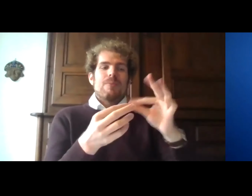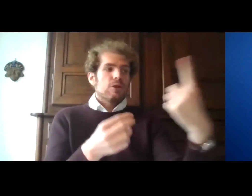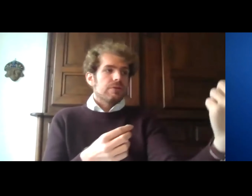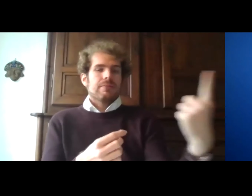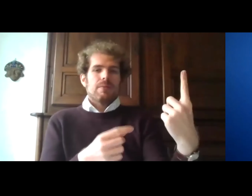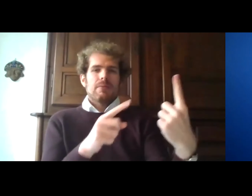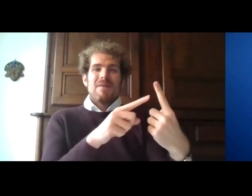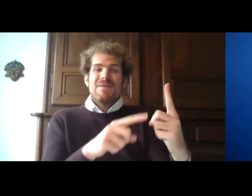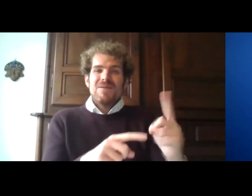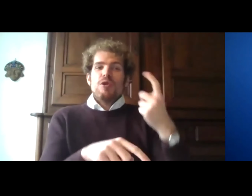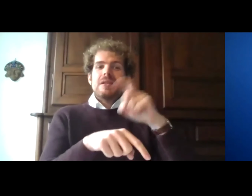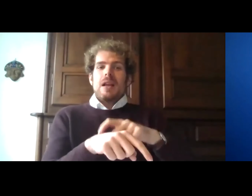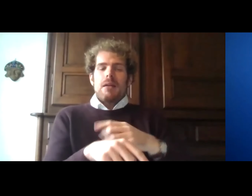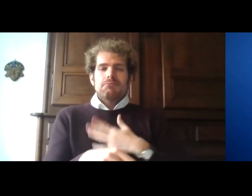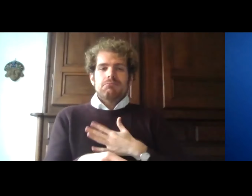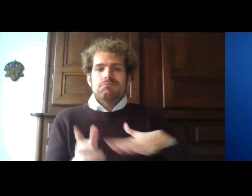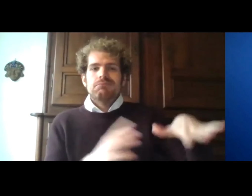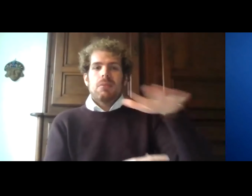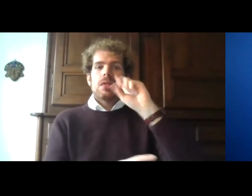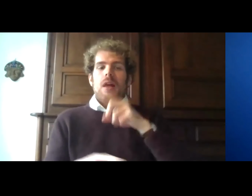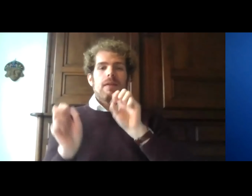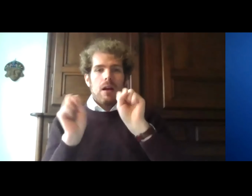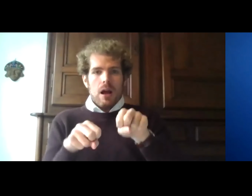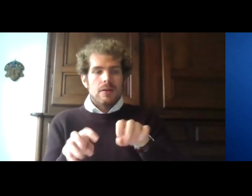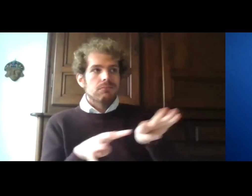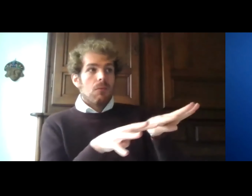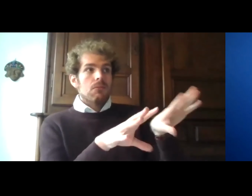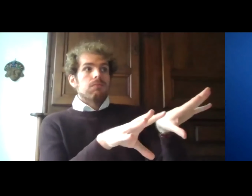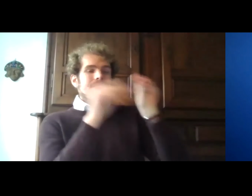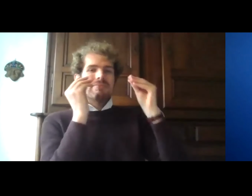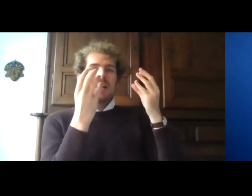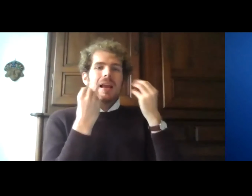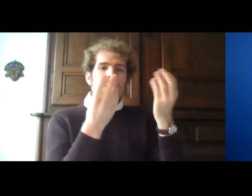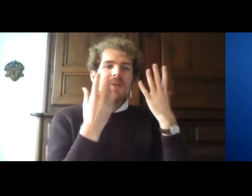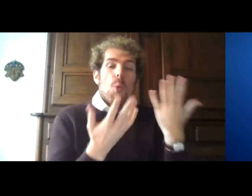we had a new branch of technology which allowed for captioning